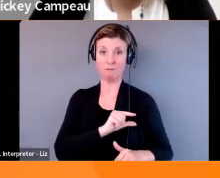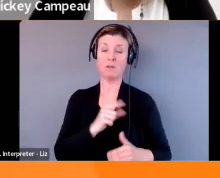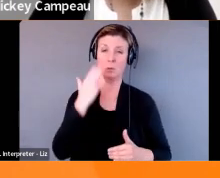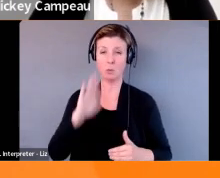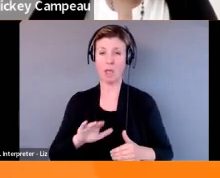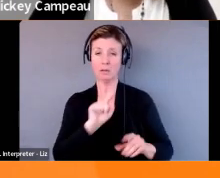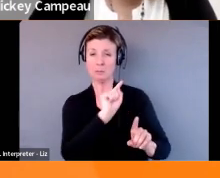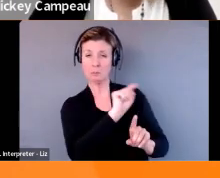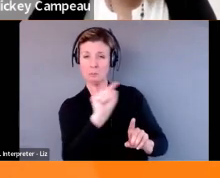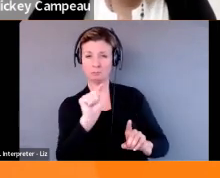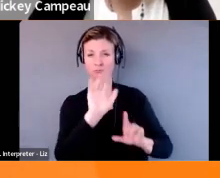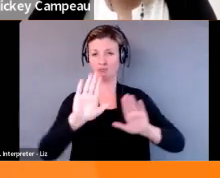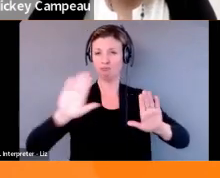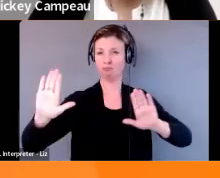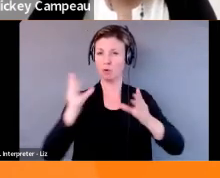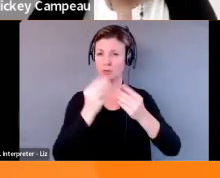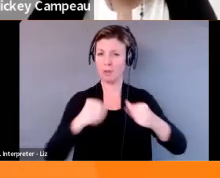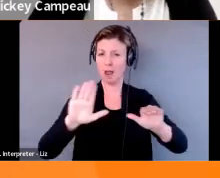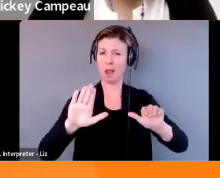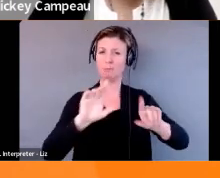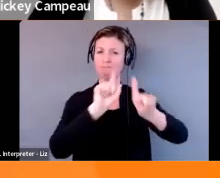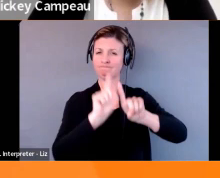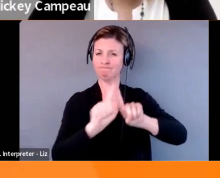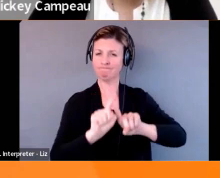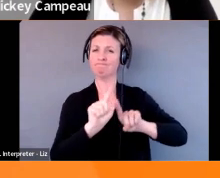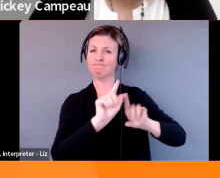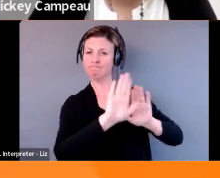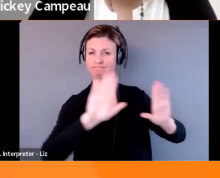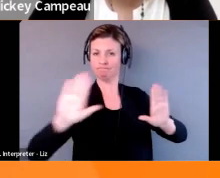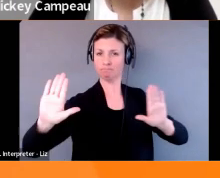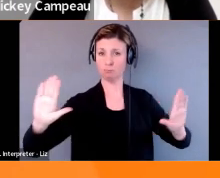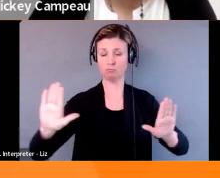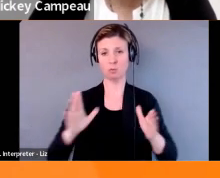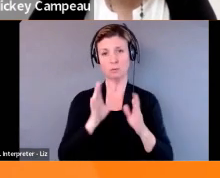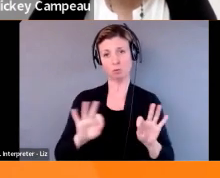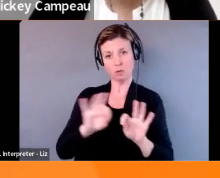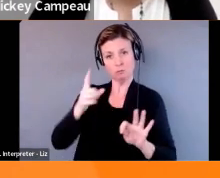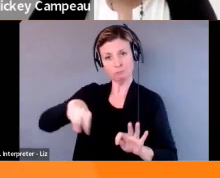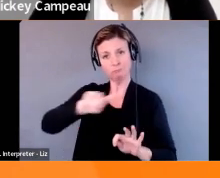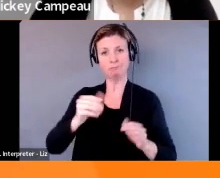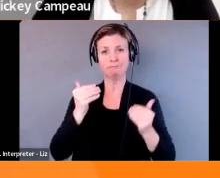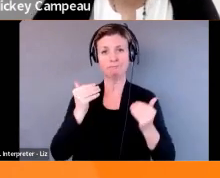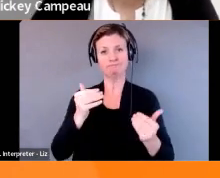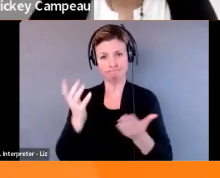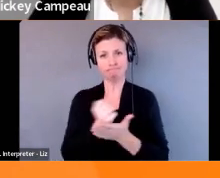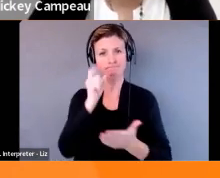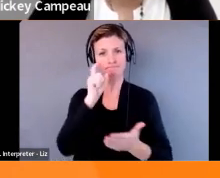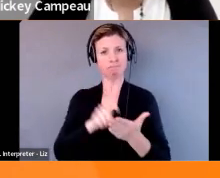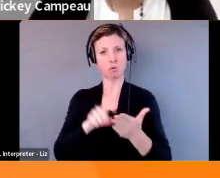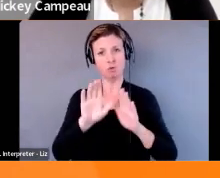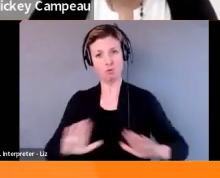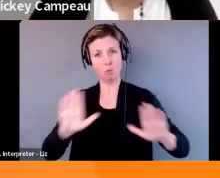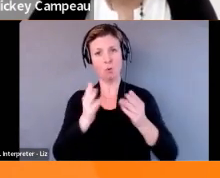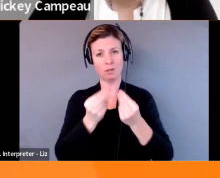may be on different territory. So we do invite and encourage each of you to give recognition to the land that you occupy today and every